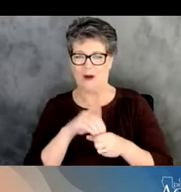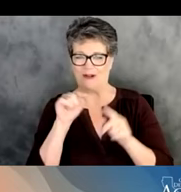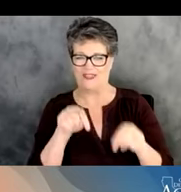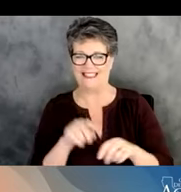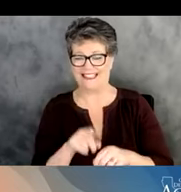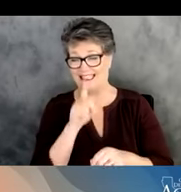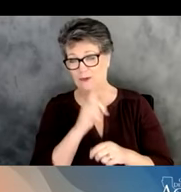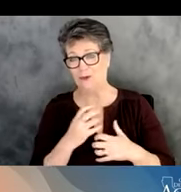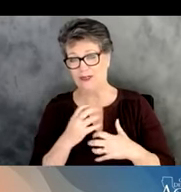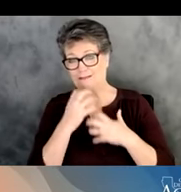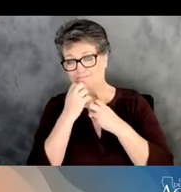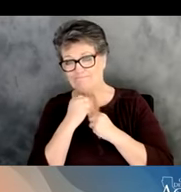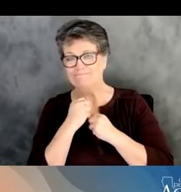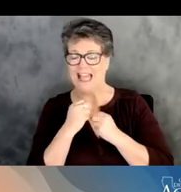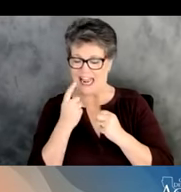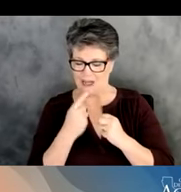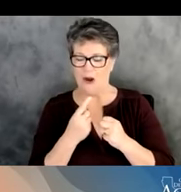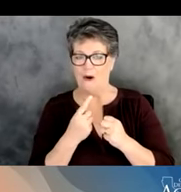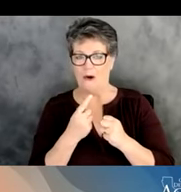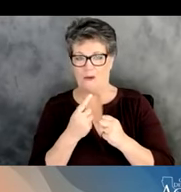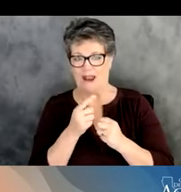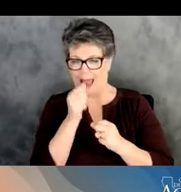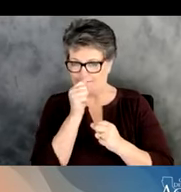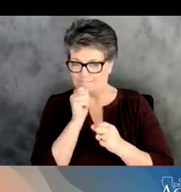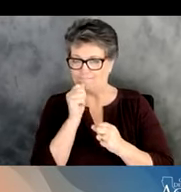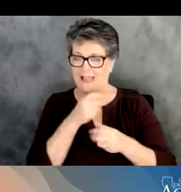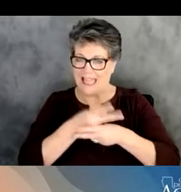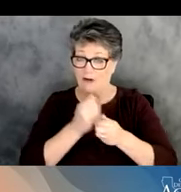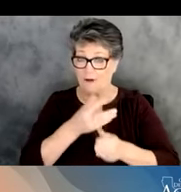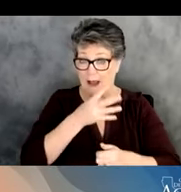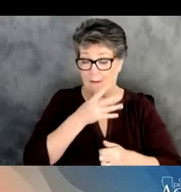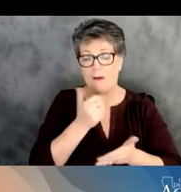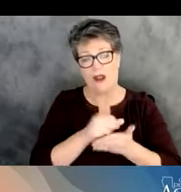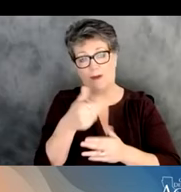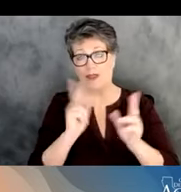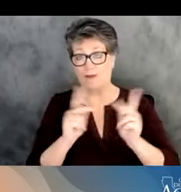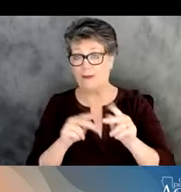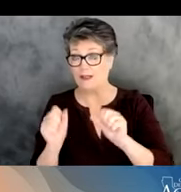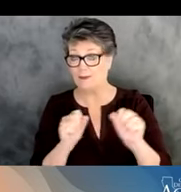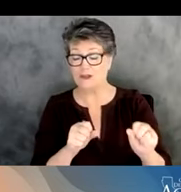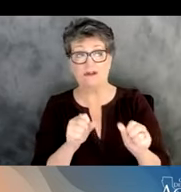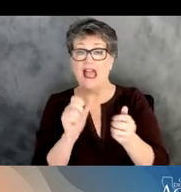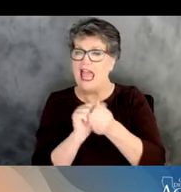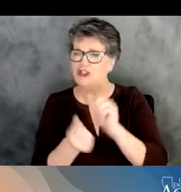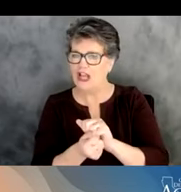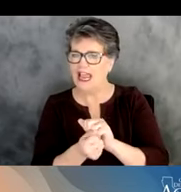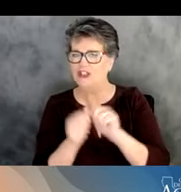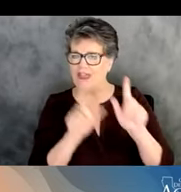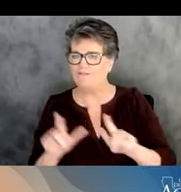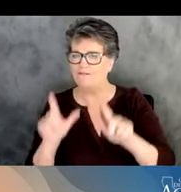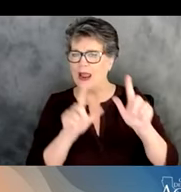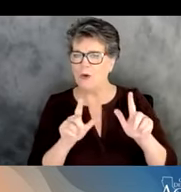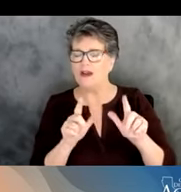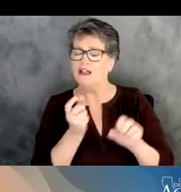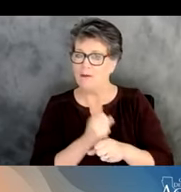a passion for me. I know what I went through caring for my mom, and I want to try to help as many other people as possible and change some of our frameworks so that we can make it